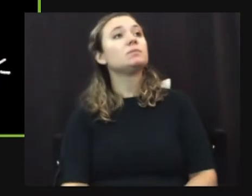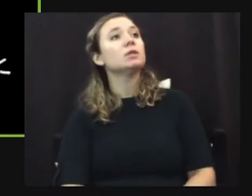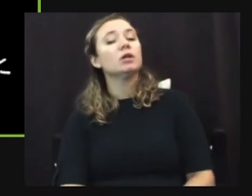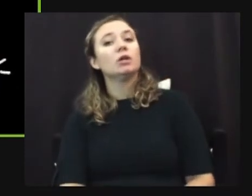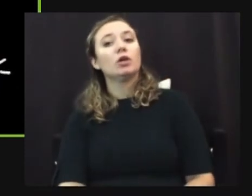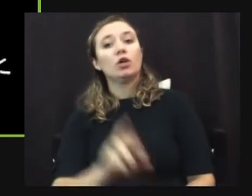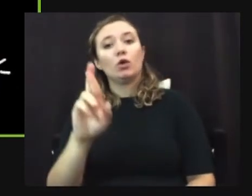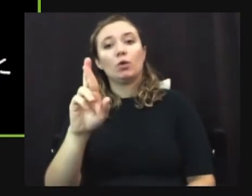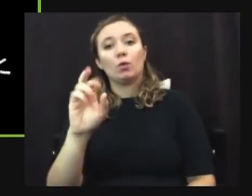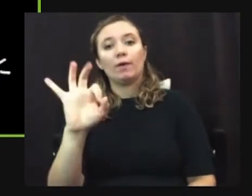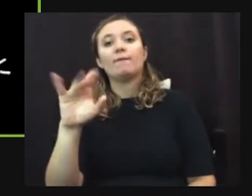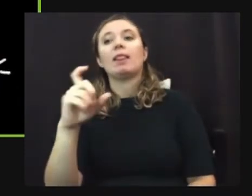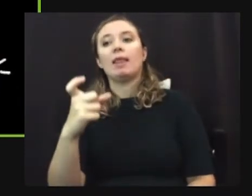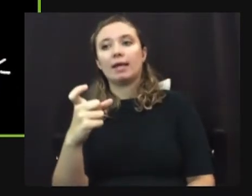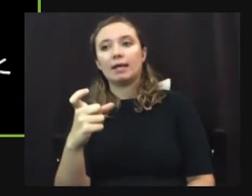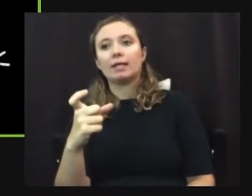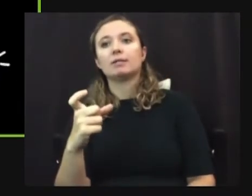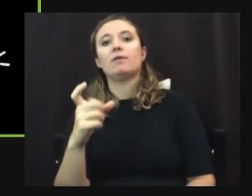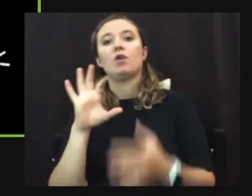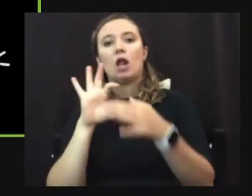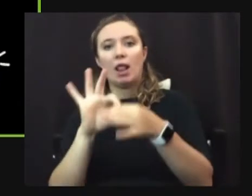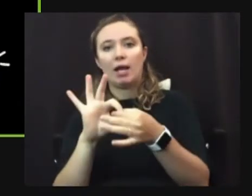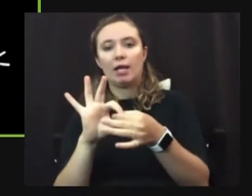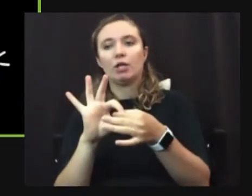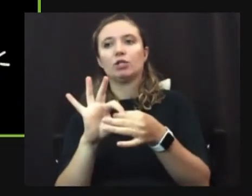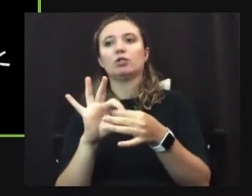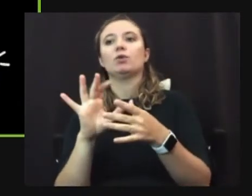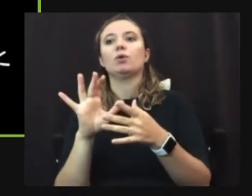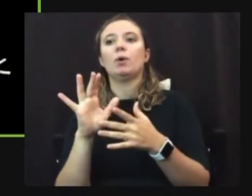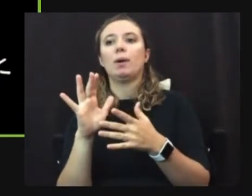Reflexive, relational, and protective empathy are innate and instinctual.